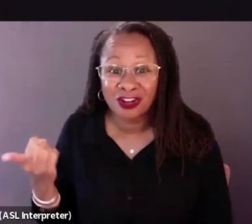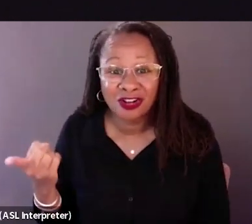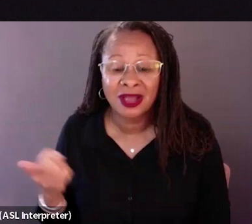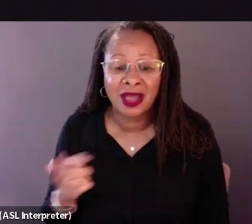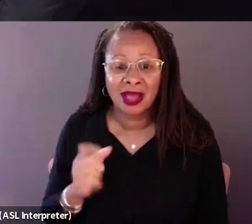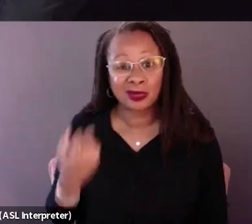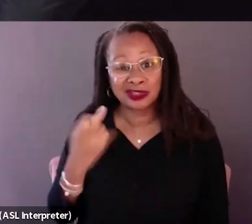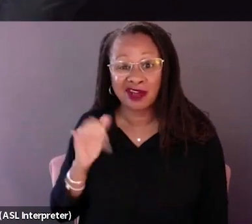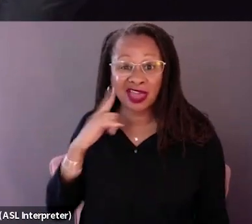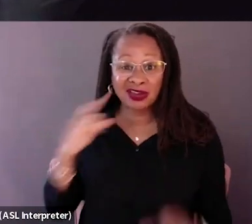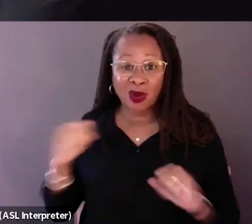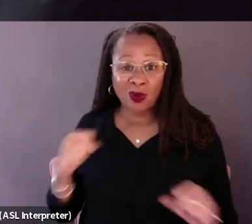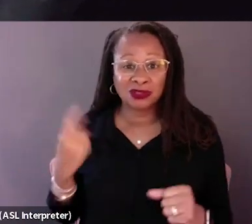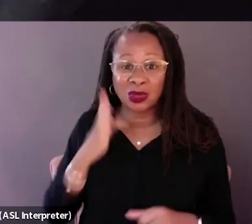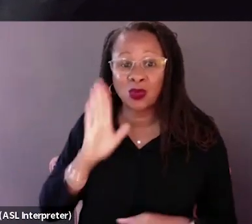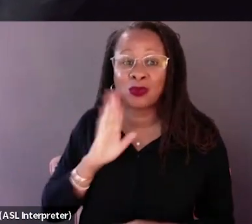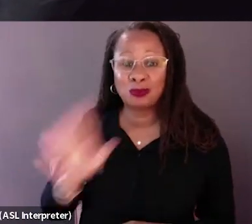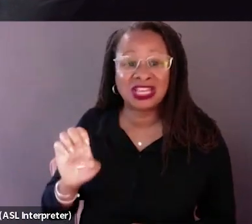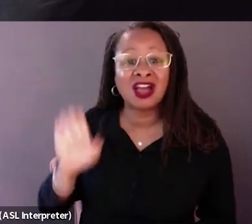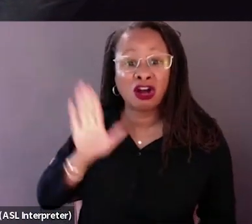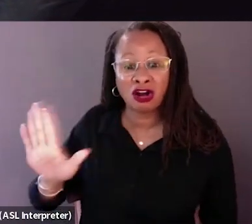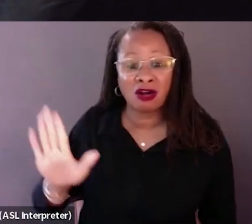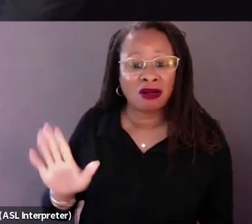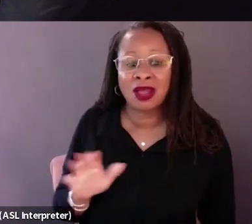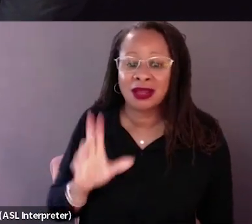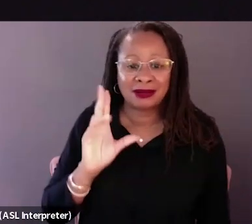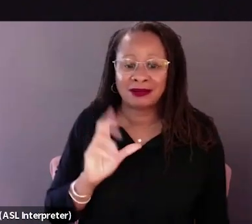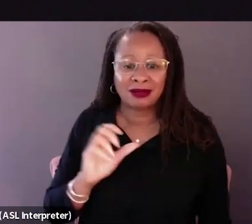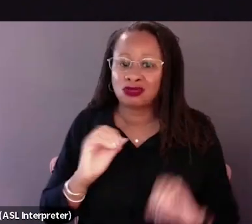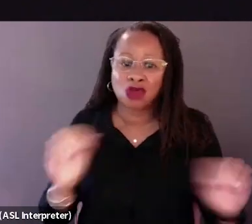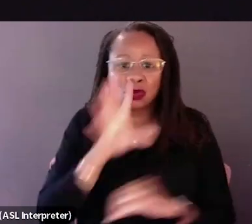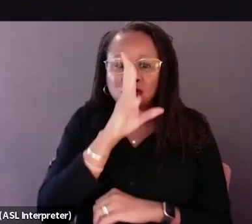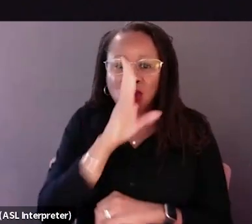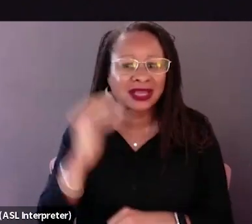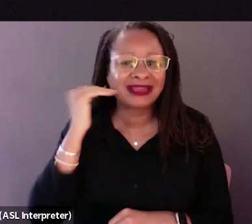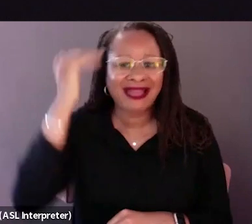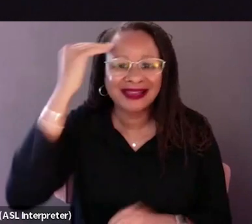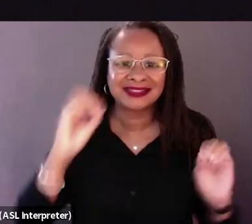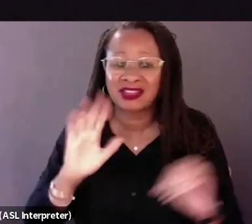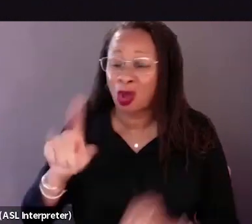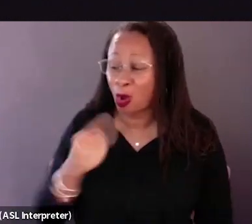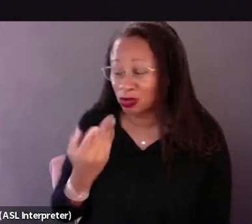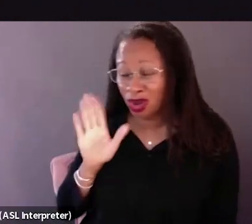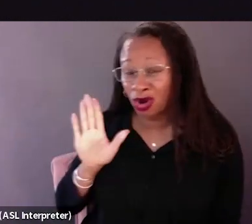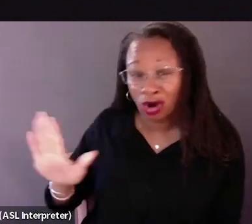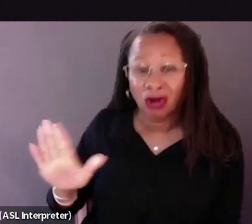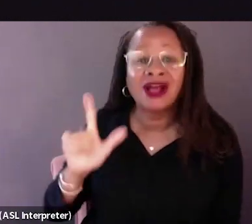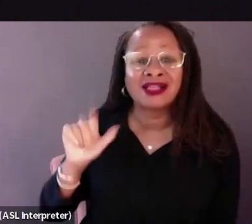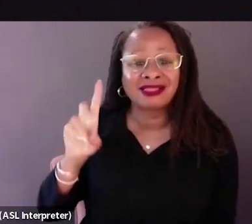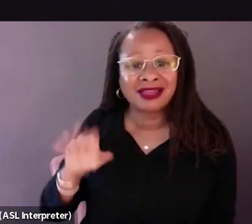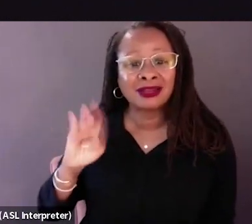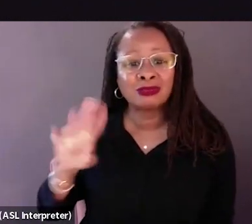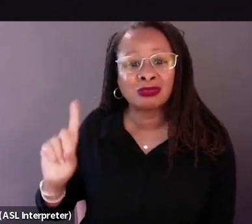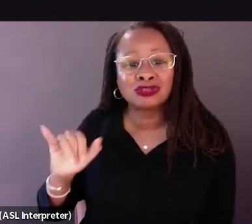that noise. It's only going to be her. It's not going to be any talking heads. It's just going to be her. And I think that this is really a story